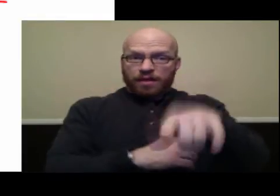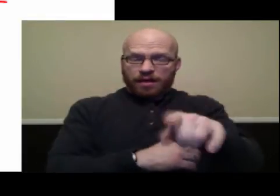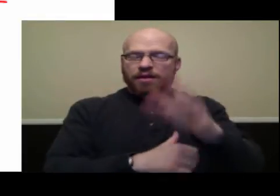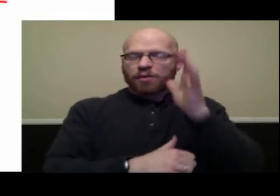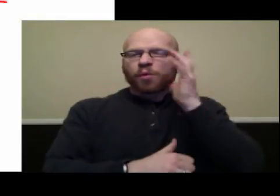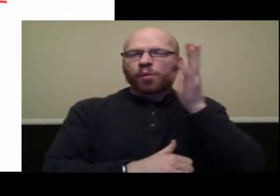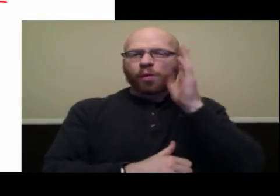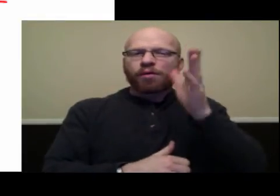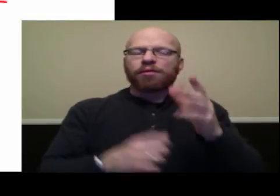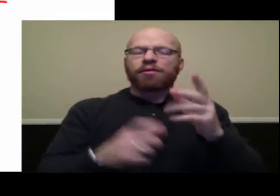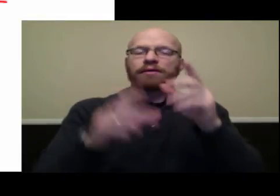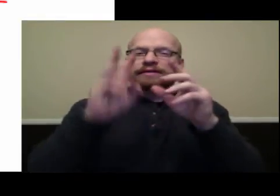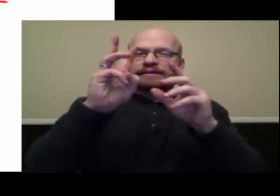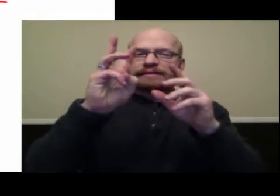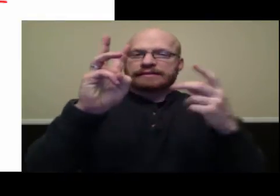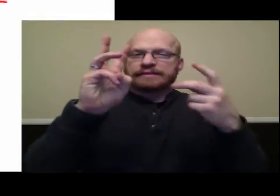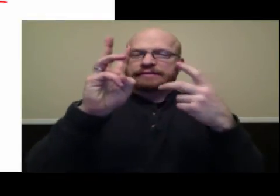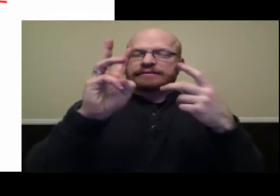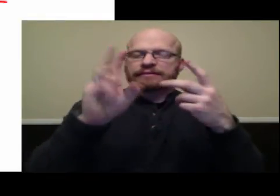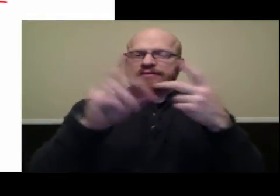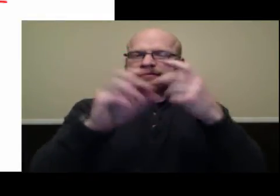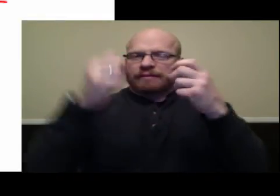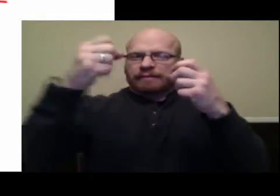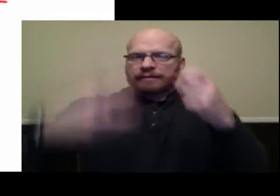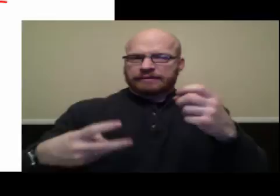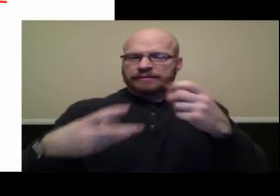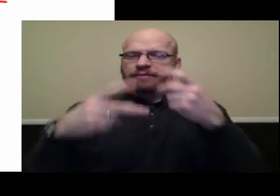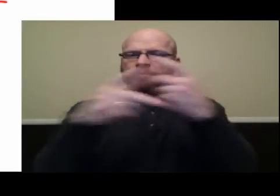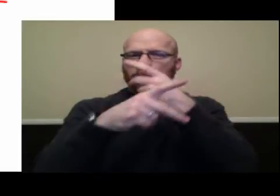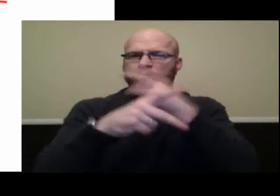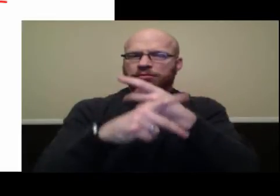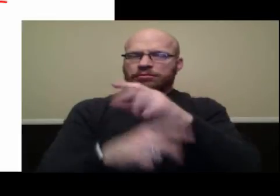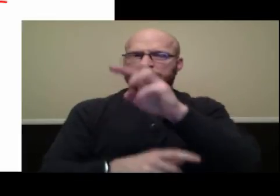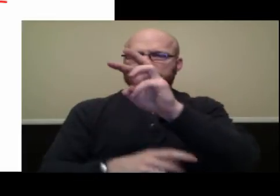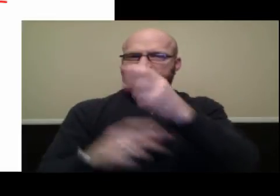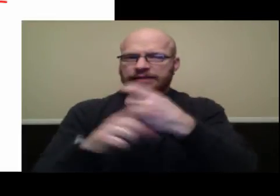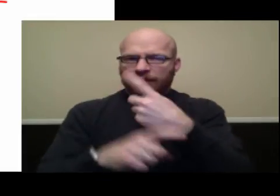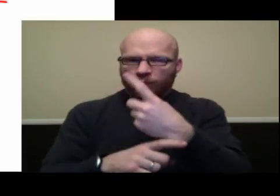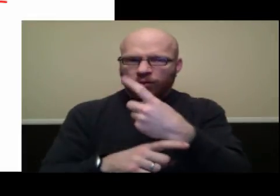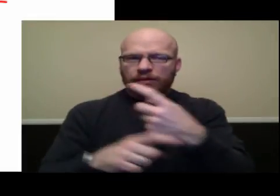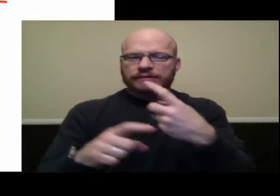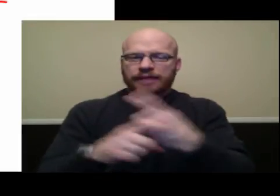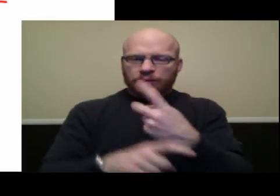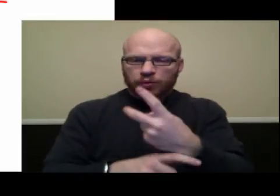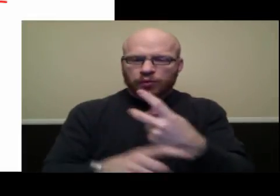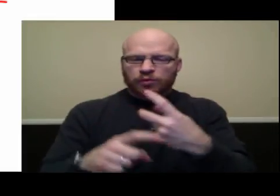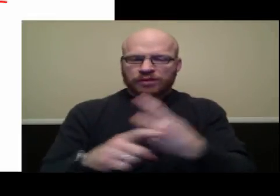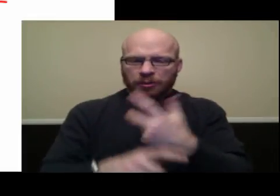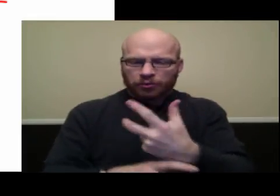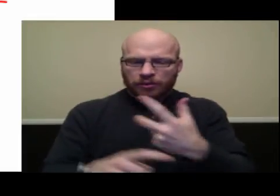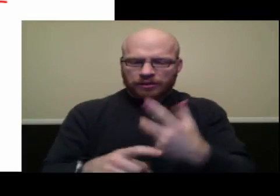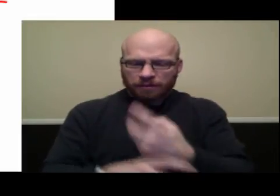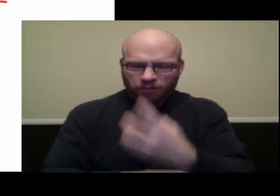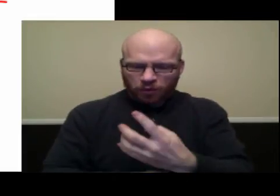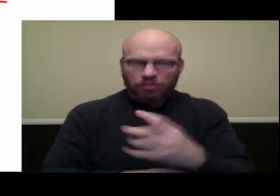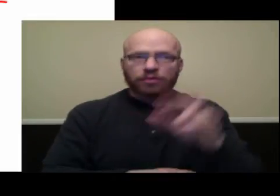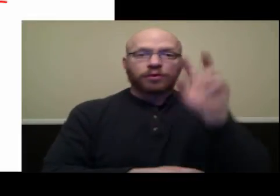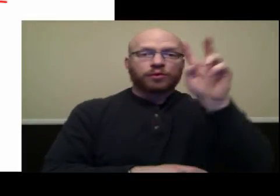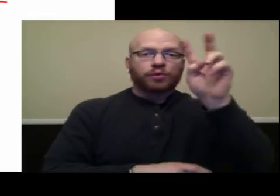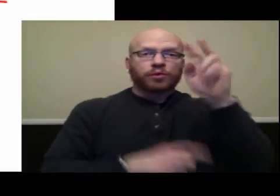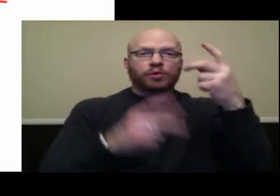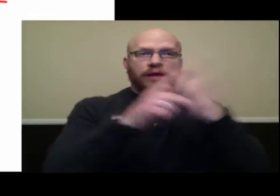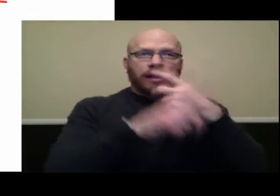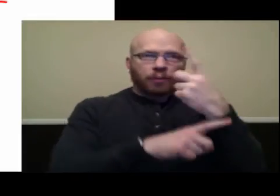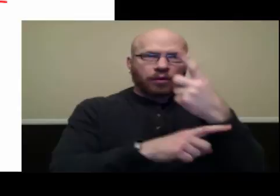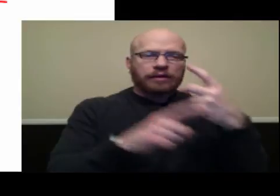With these two denominators, we have 6 and we have 2. So we're going to find the multiples of 6 and the multiples of